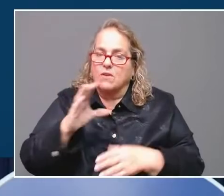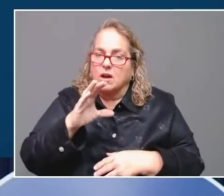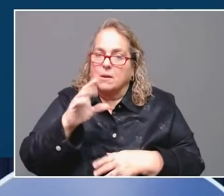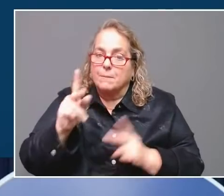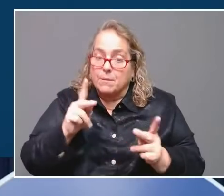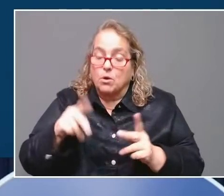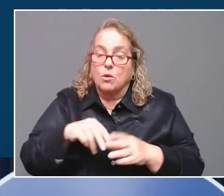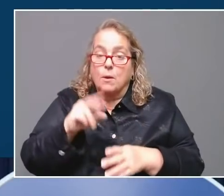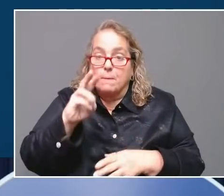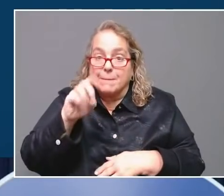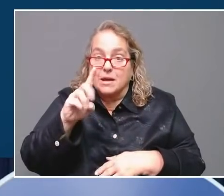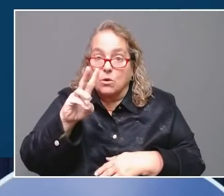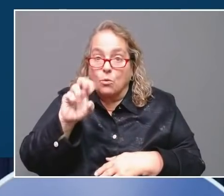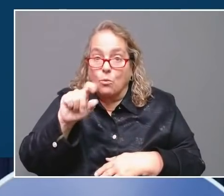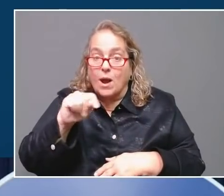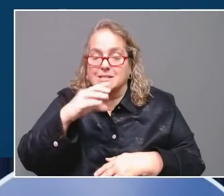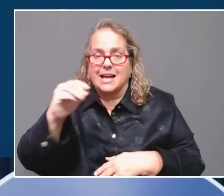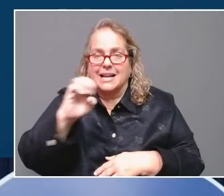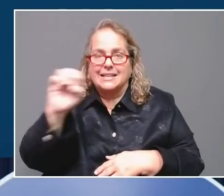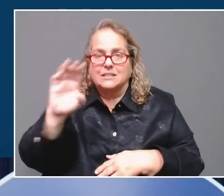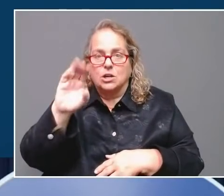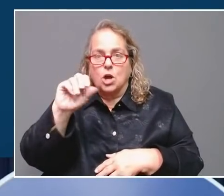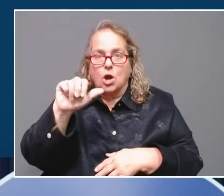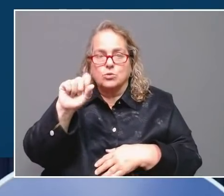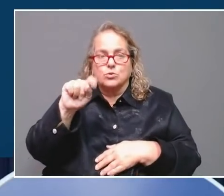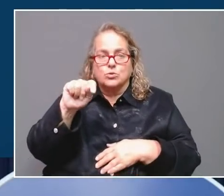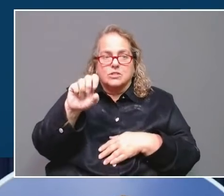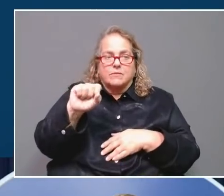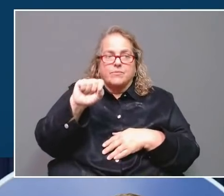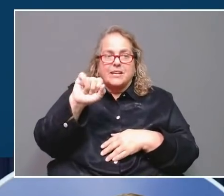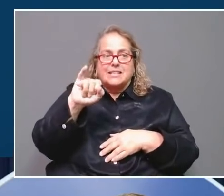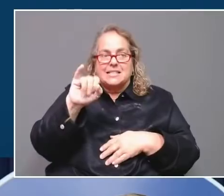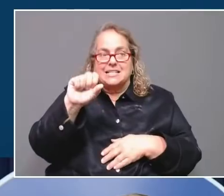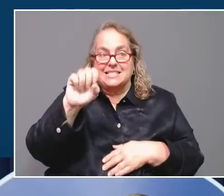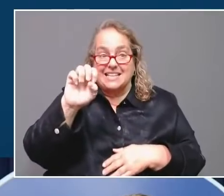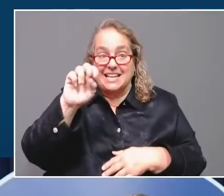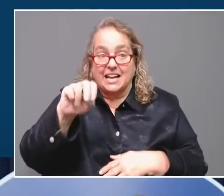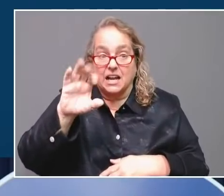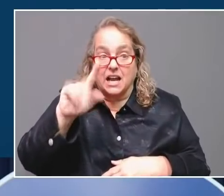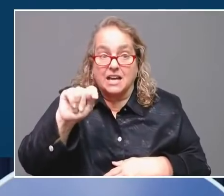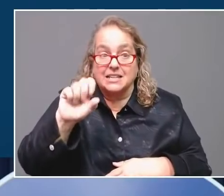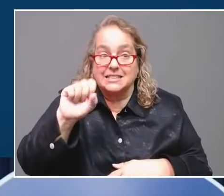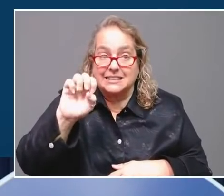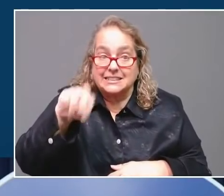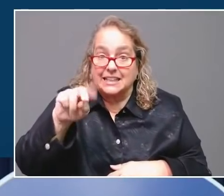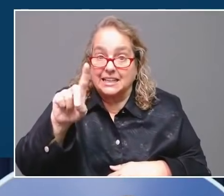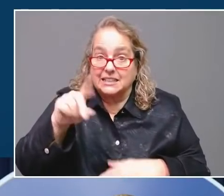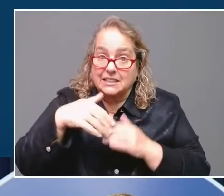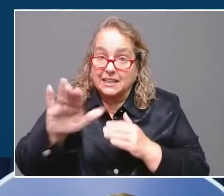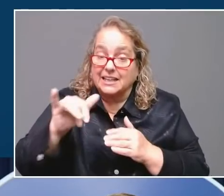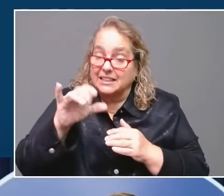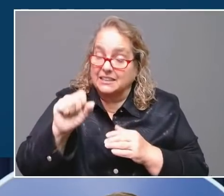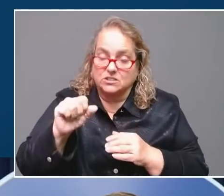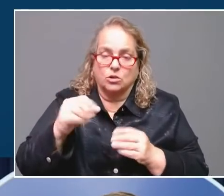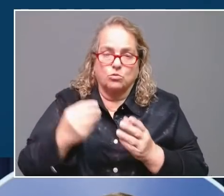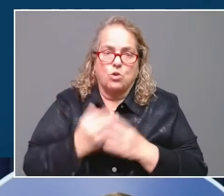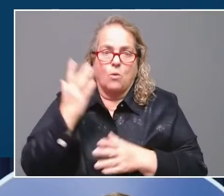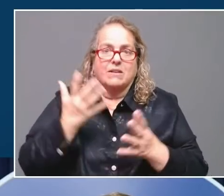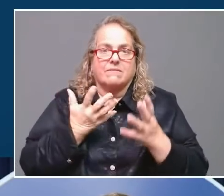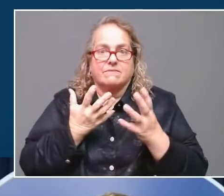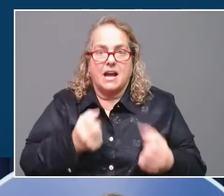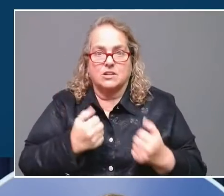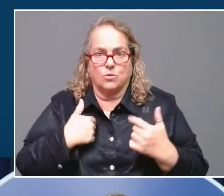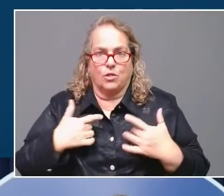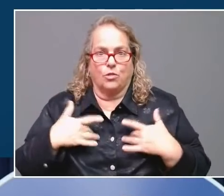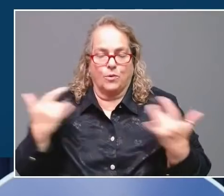the East Coast. Cut Send was established in 2019, and it is growing fast. We are thrilled that it is now in